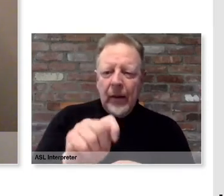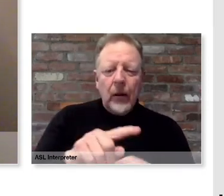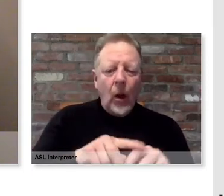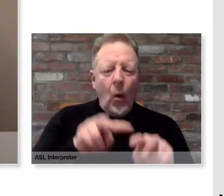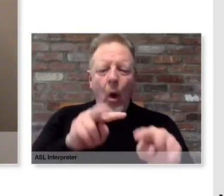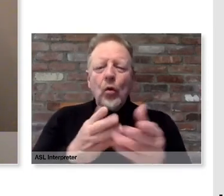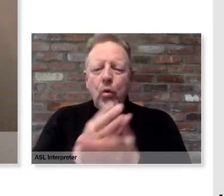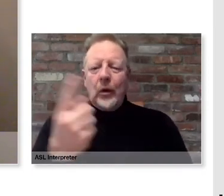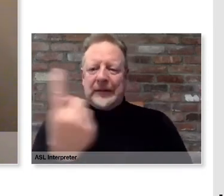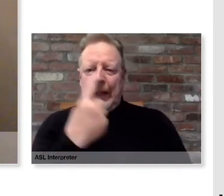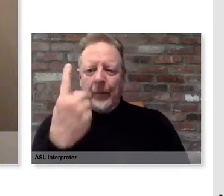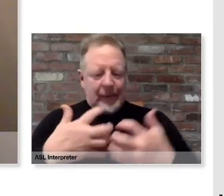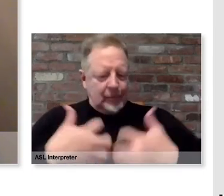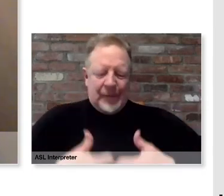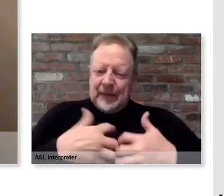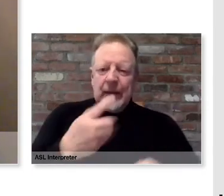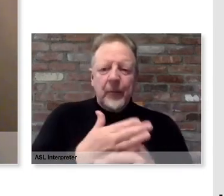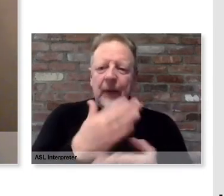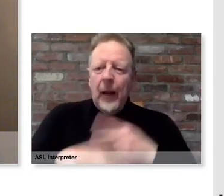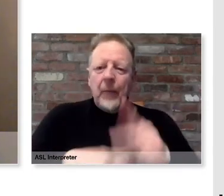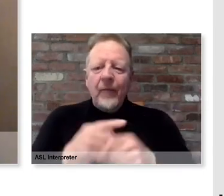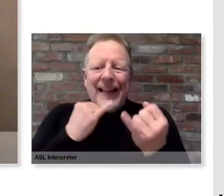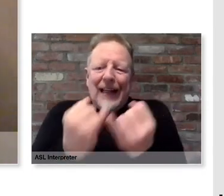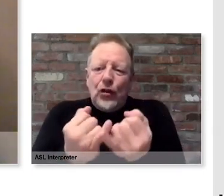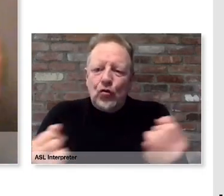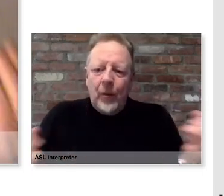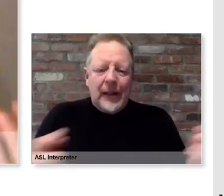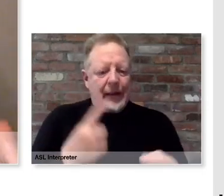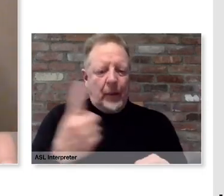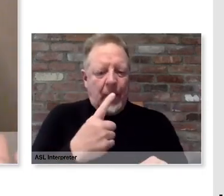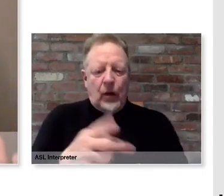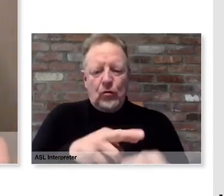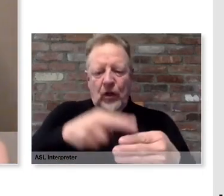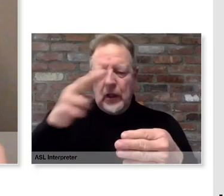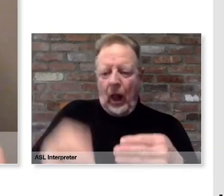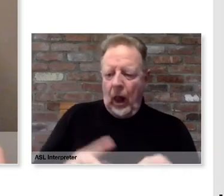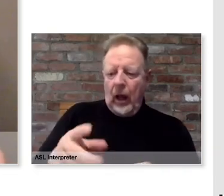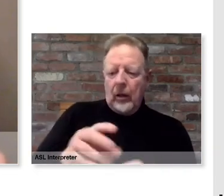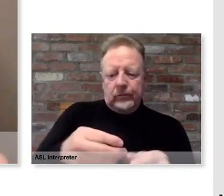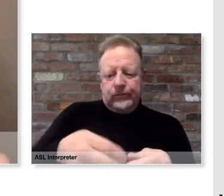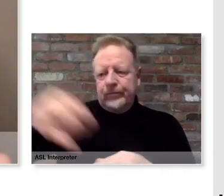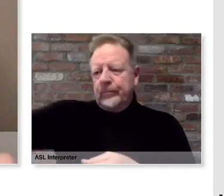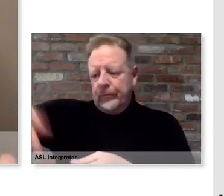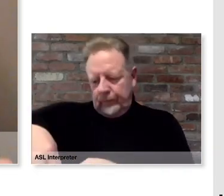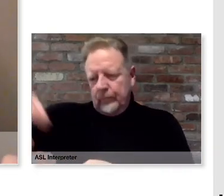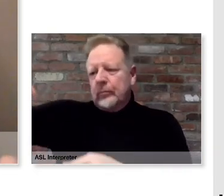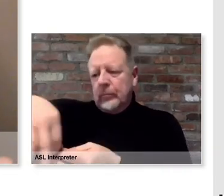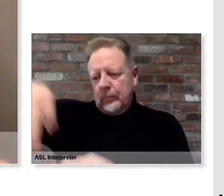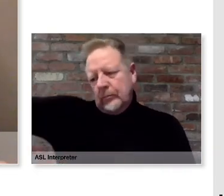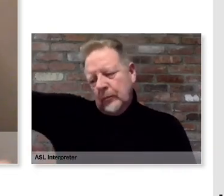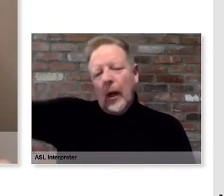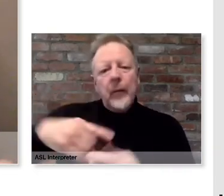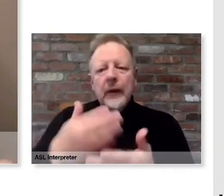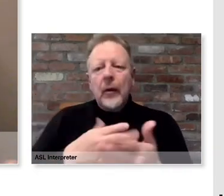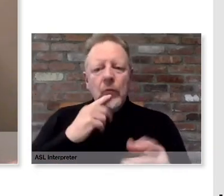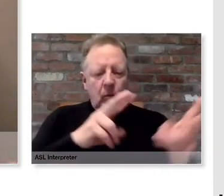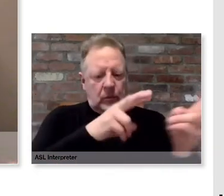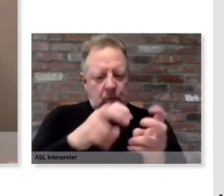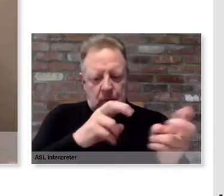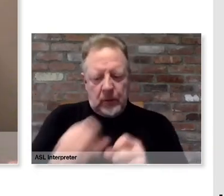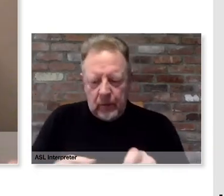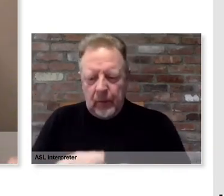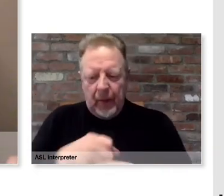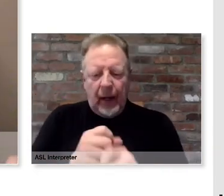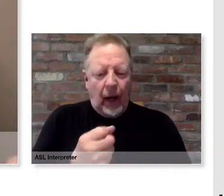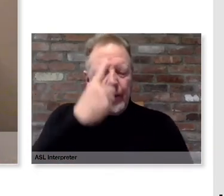something. They probe it through something, and then something comes out. But some of these people, they try to dump it down for me and try to make it understandable,